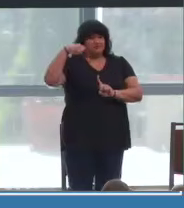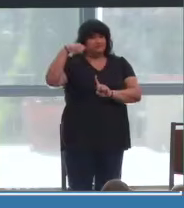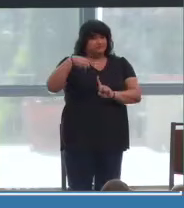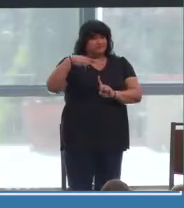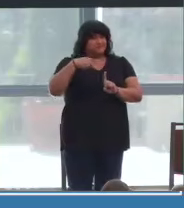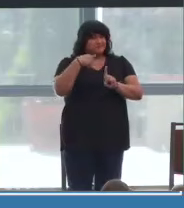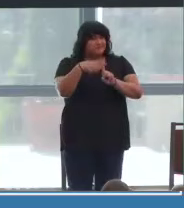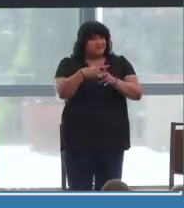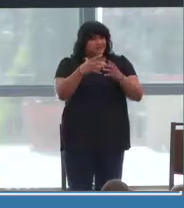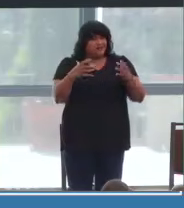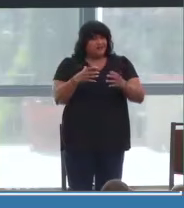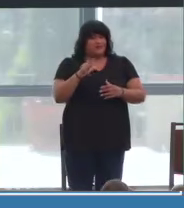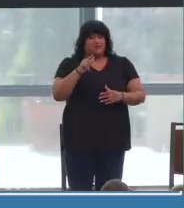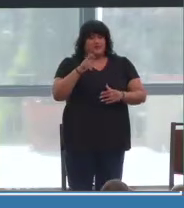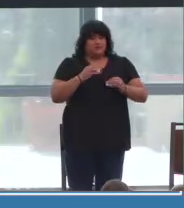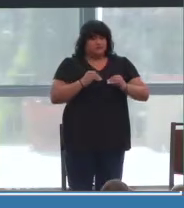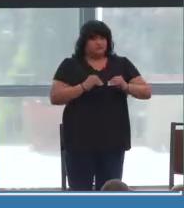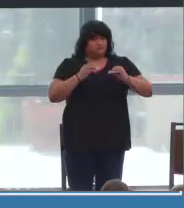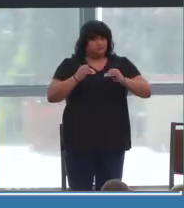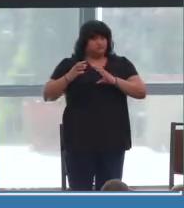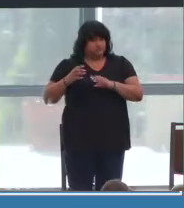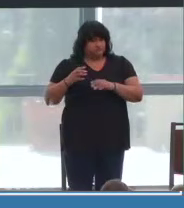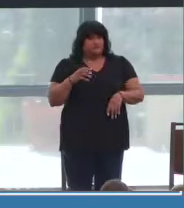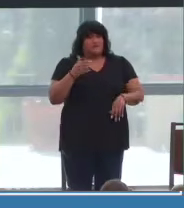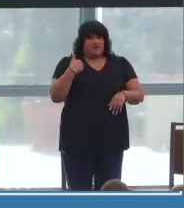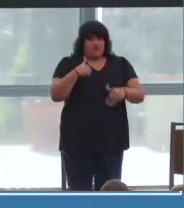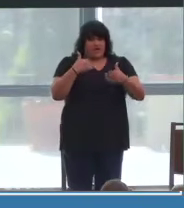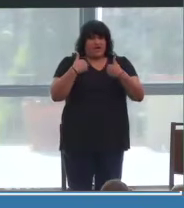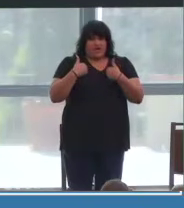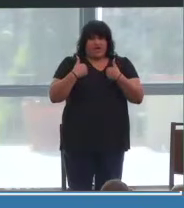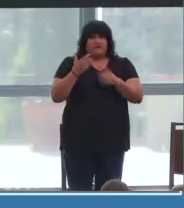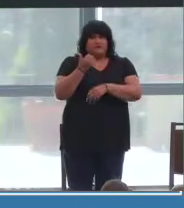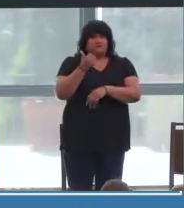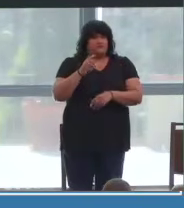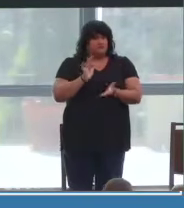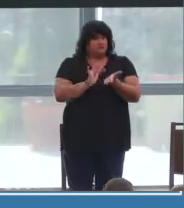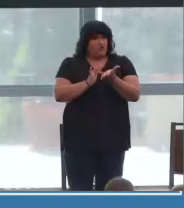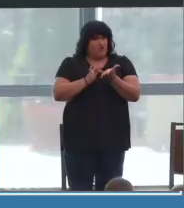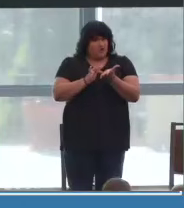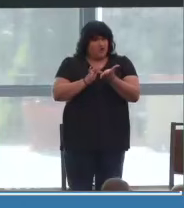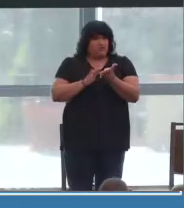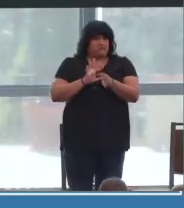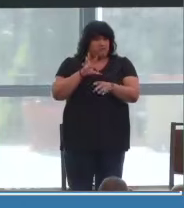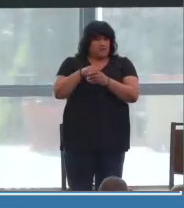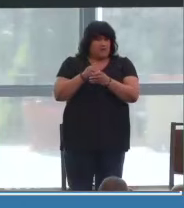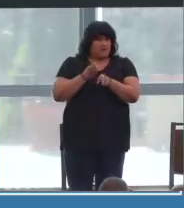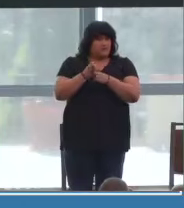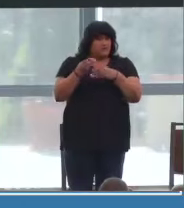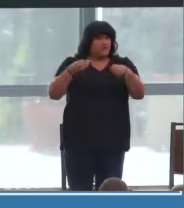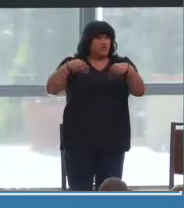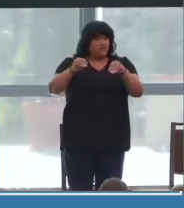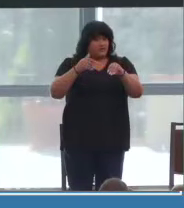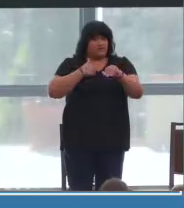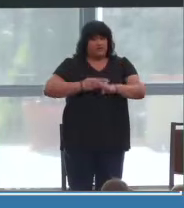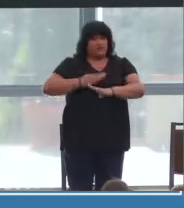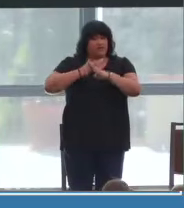inflammation in lupus. We do have a drug on the market, anifrolumab or Safnello, that blocks T-cell